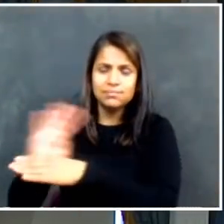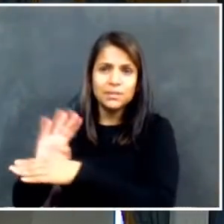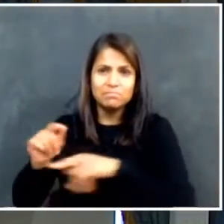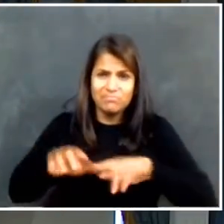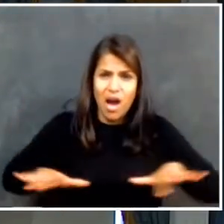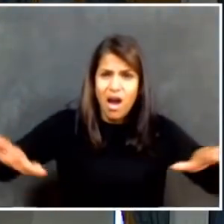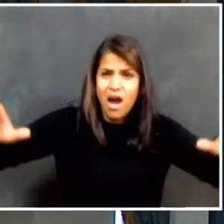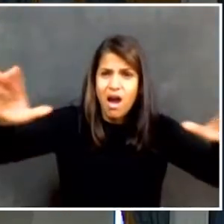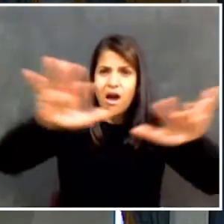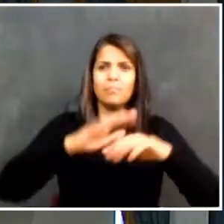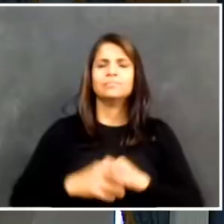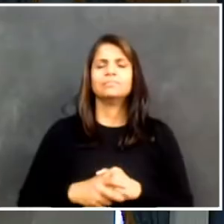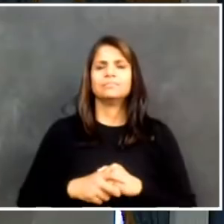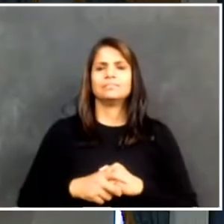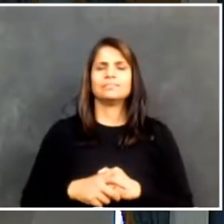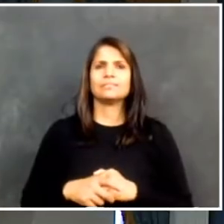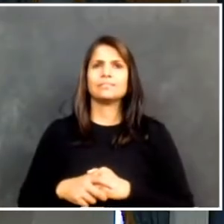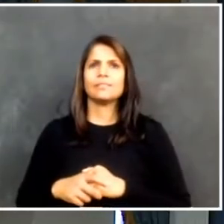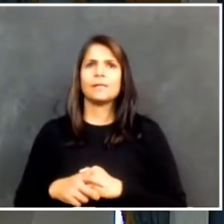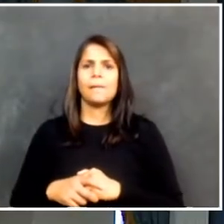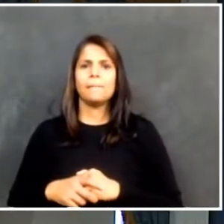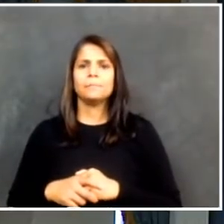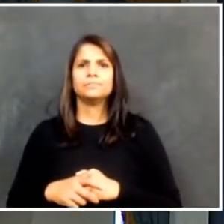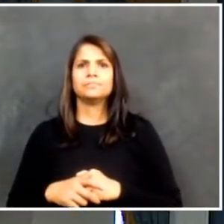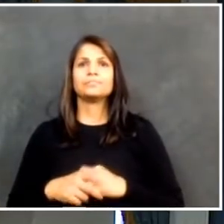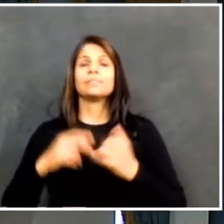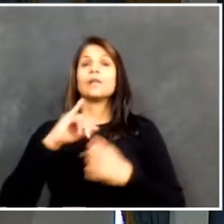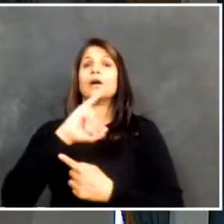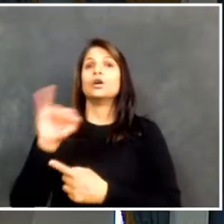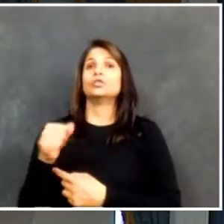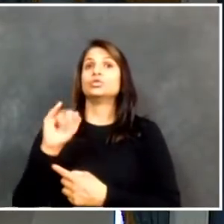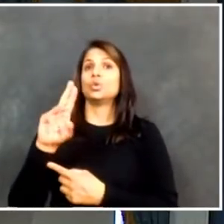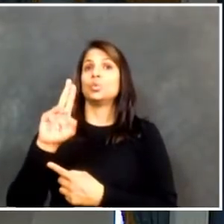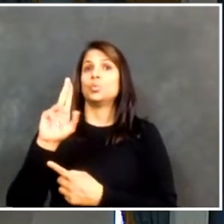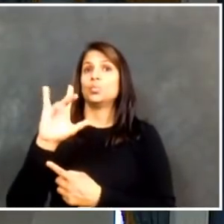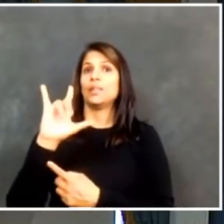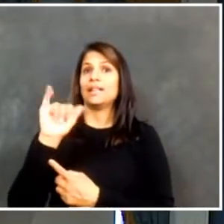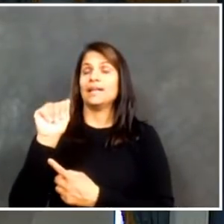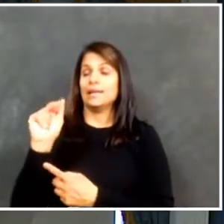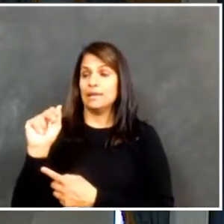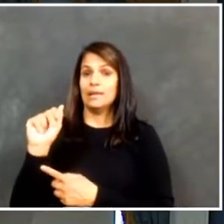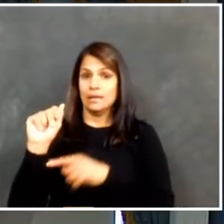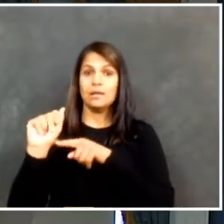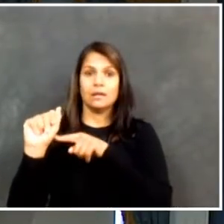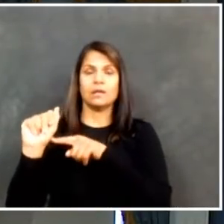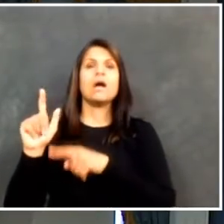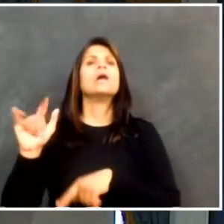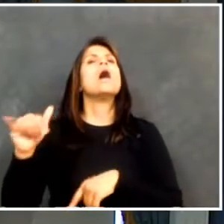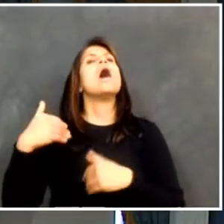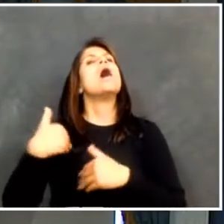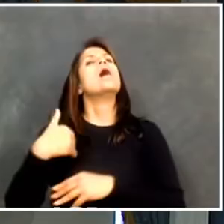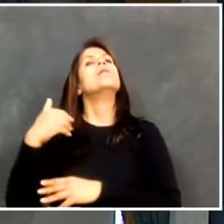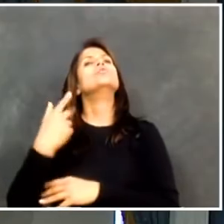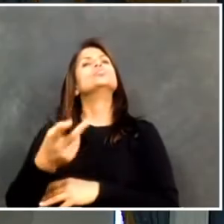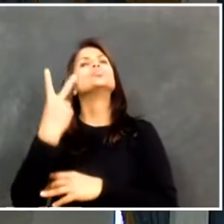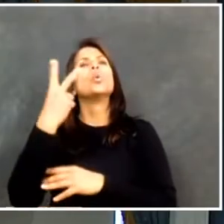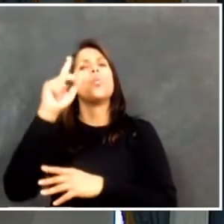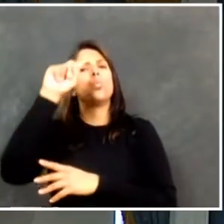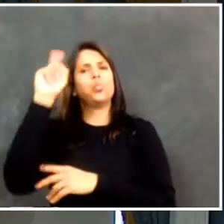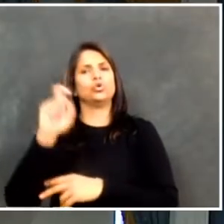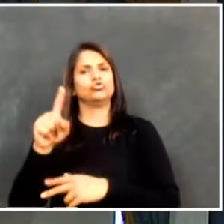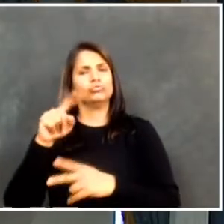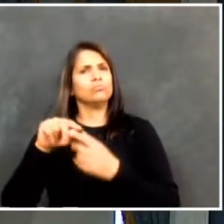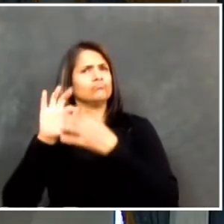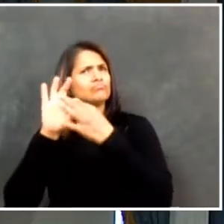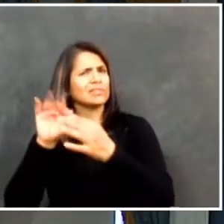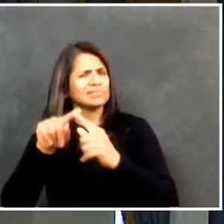Hey, Julia, how you doing? Good. I have just a two-part question on testing, maybe one for the doctors and one for